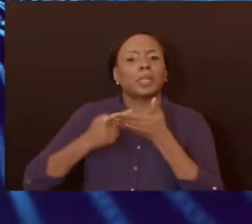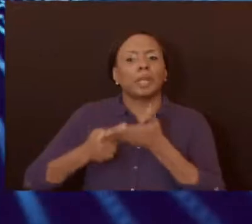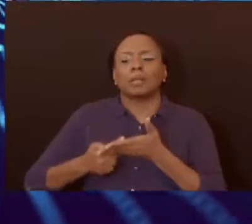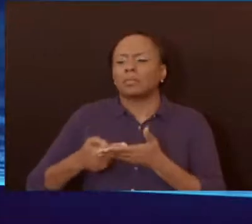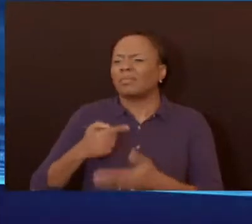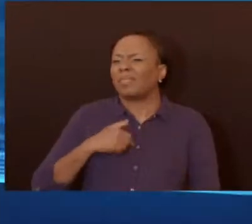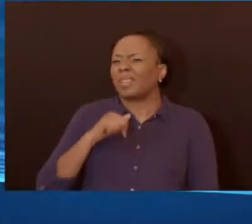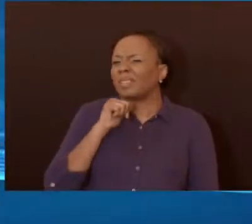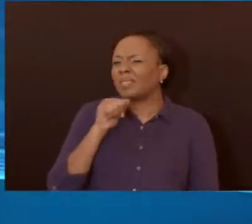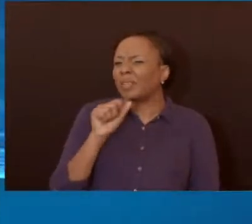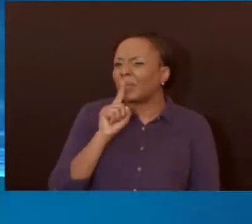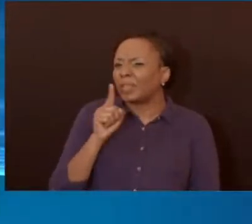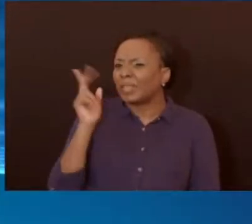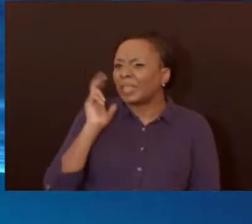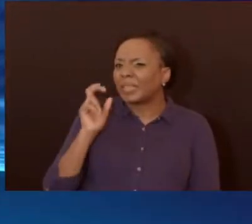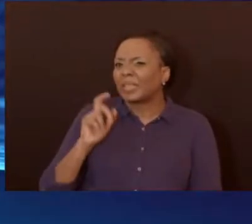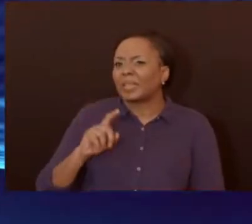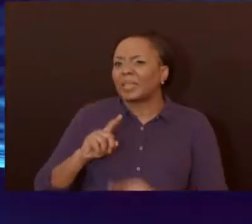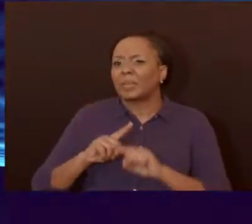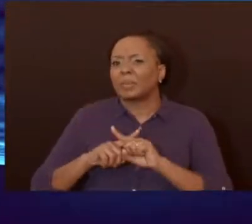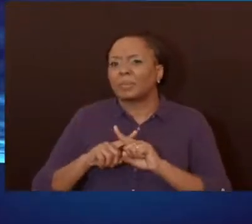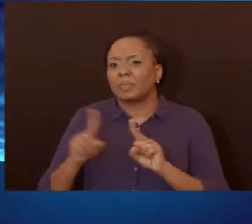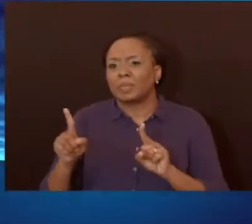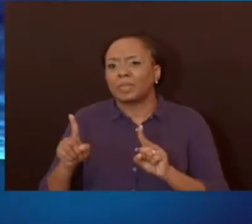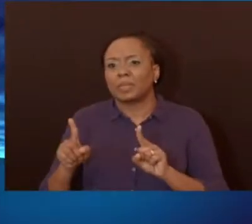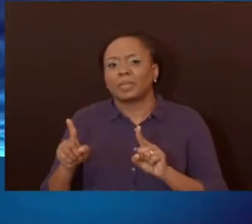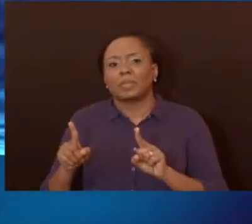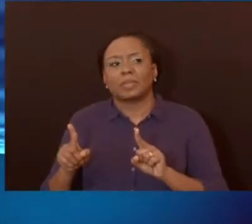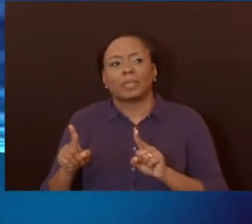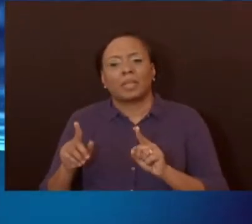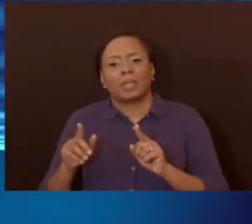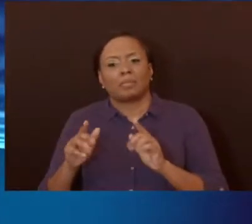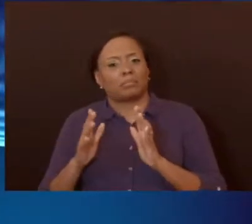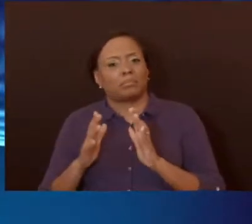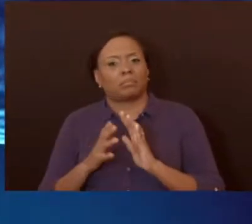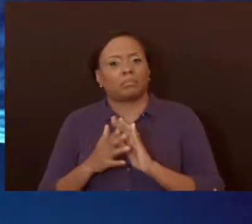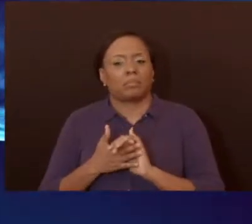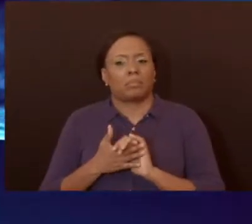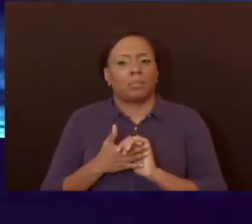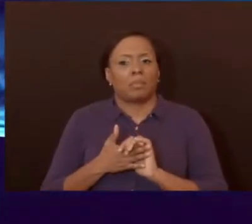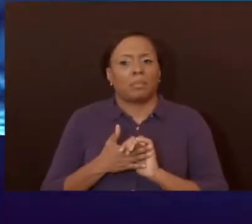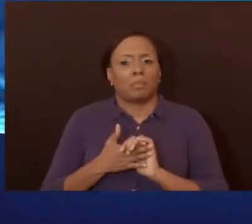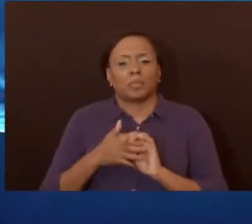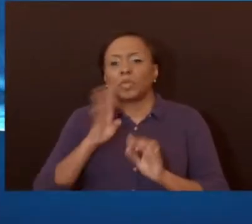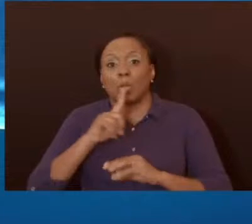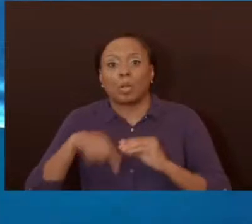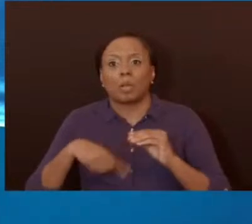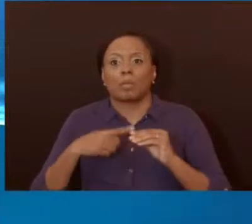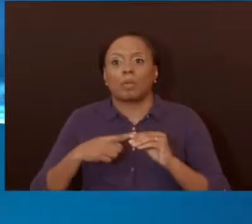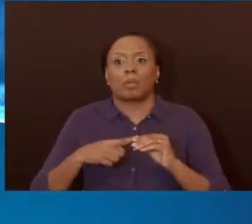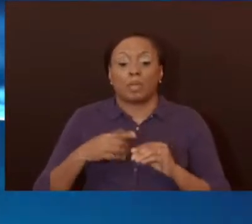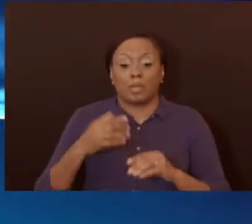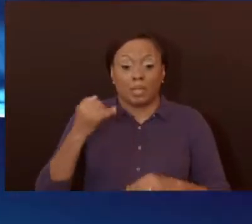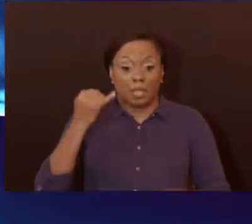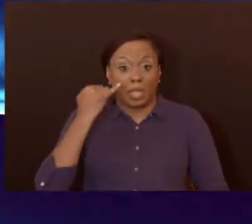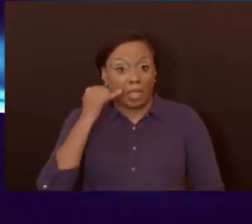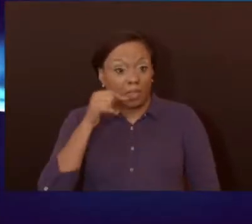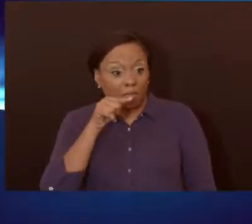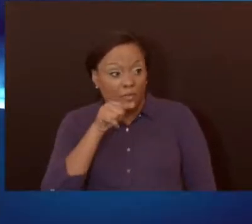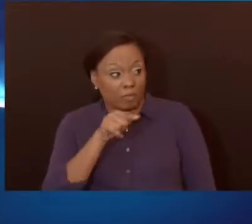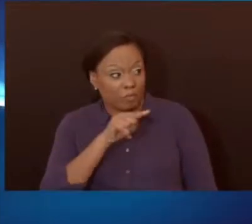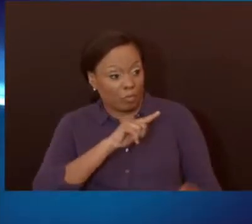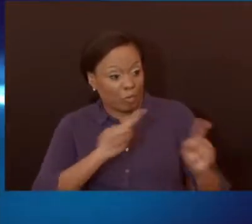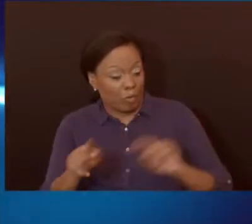private sector. This whole thing of incentivizing vaccination. Mr. Biden has talked about literally giving people